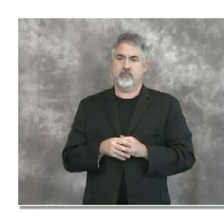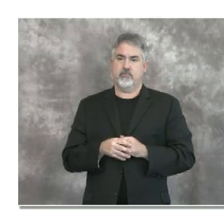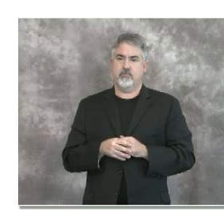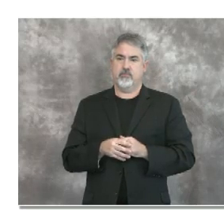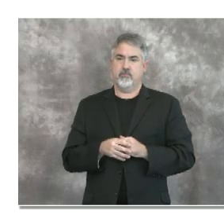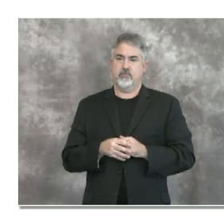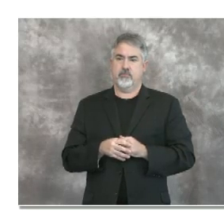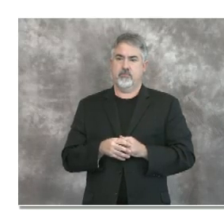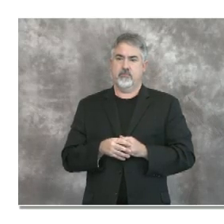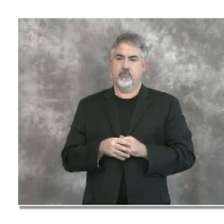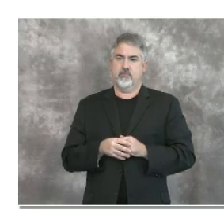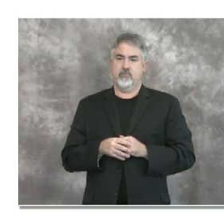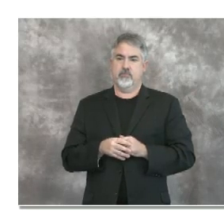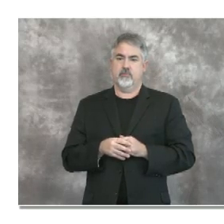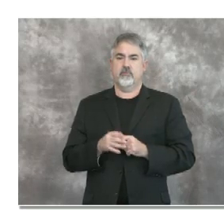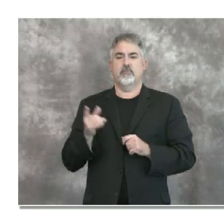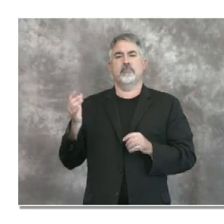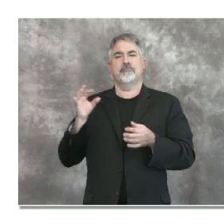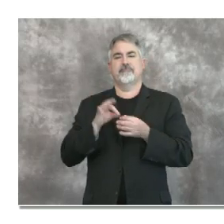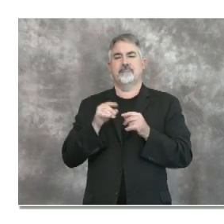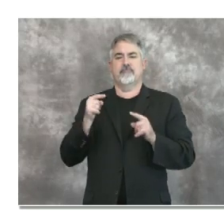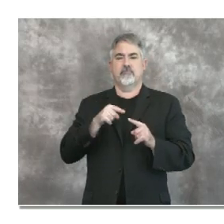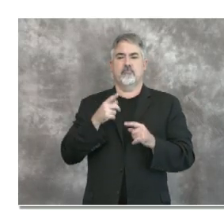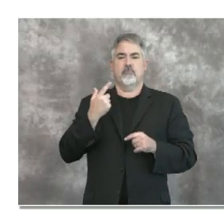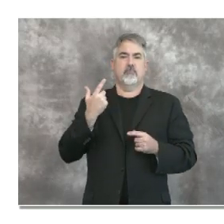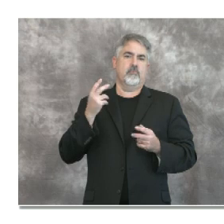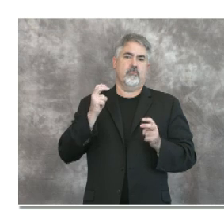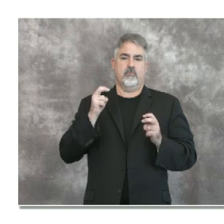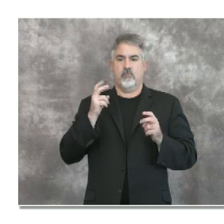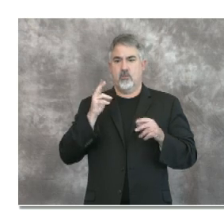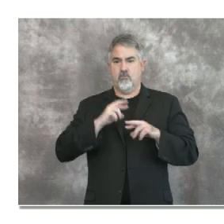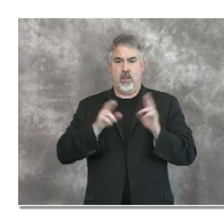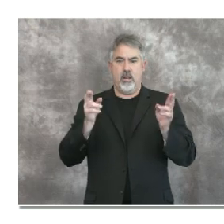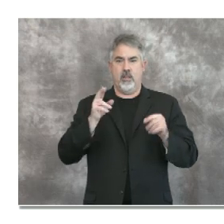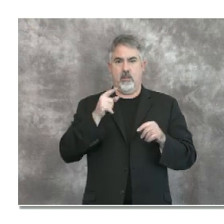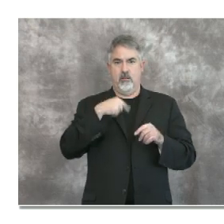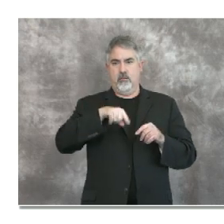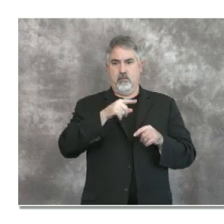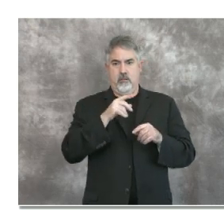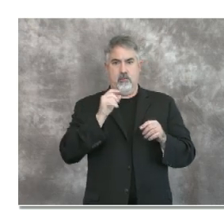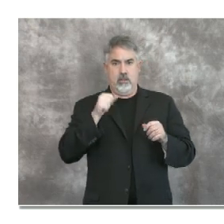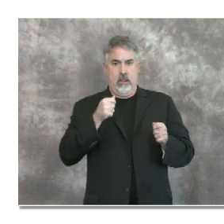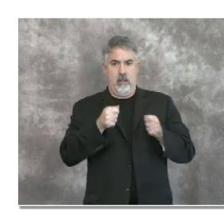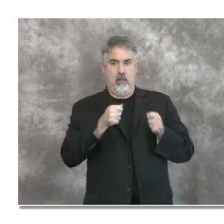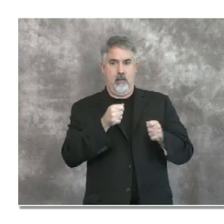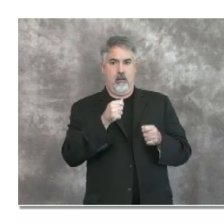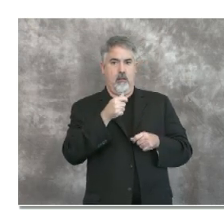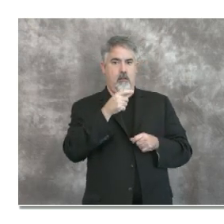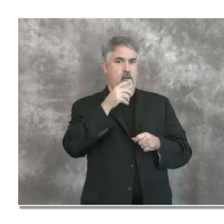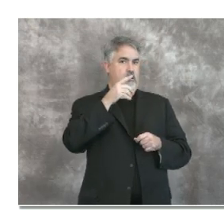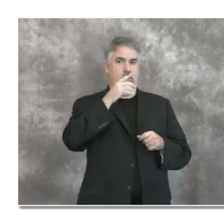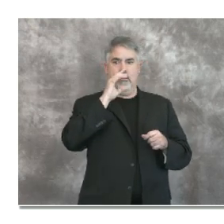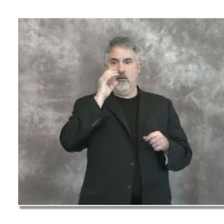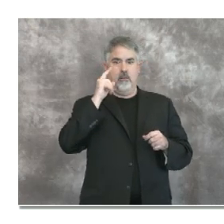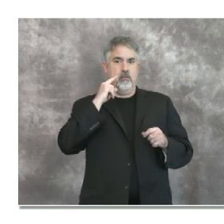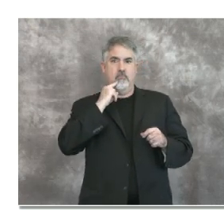the ability for a region to treat all patients without a crisis care model, and has been